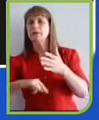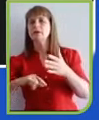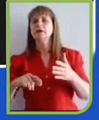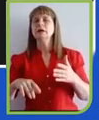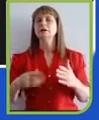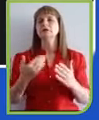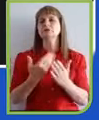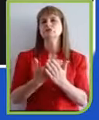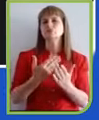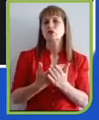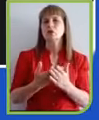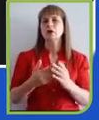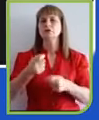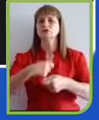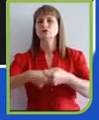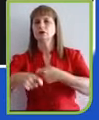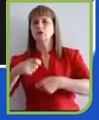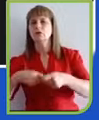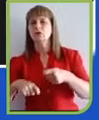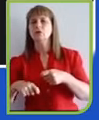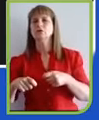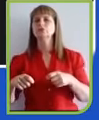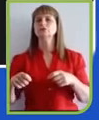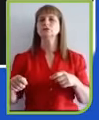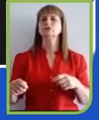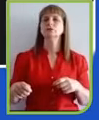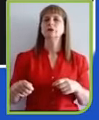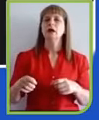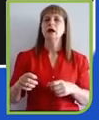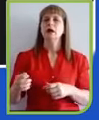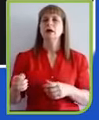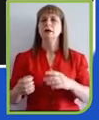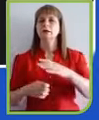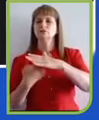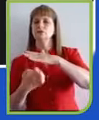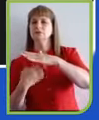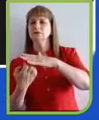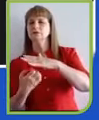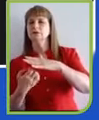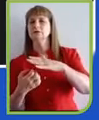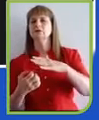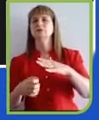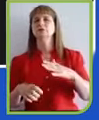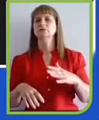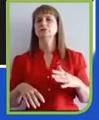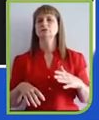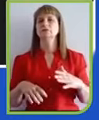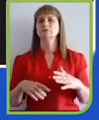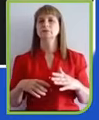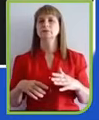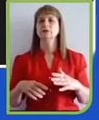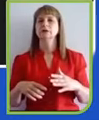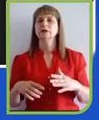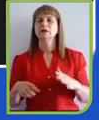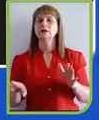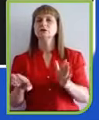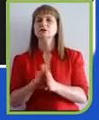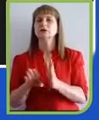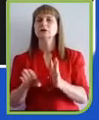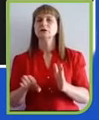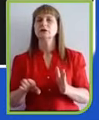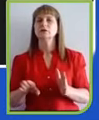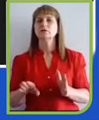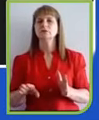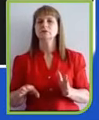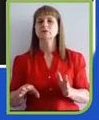-tank, associations of companies in the world and we got to a synthesis that later was